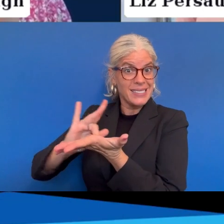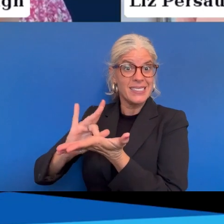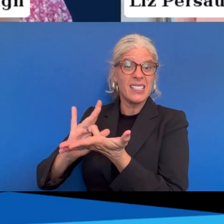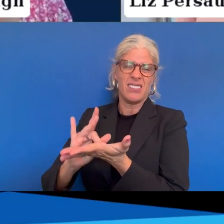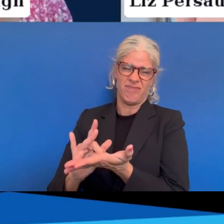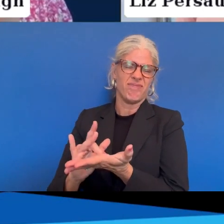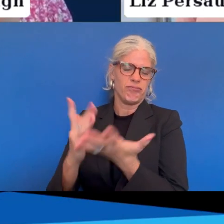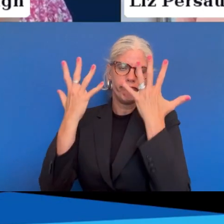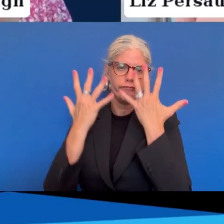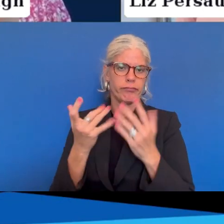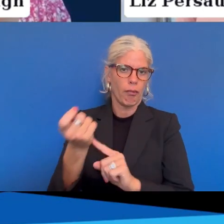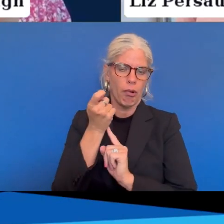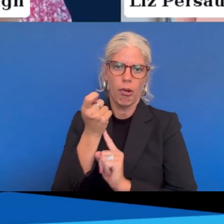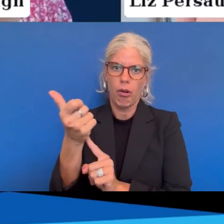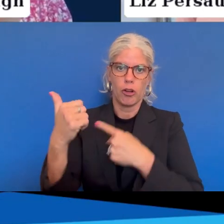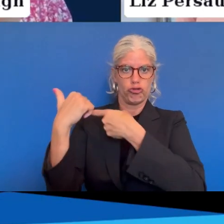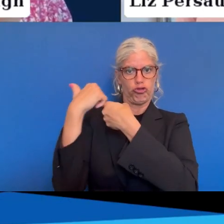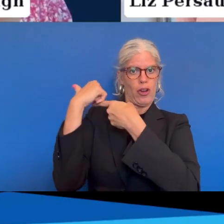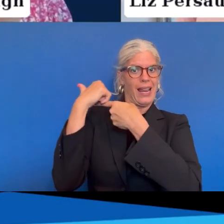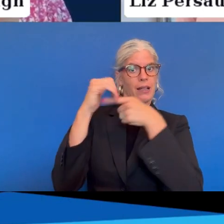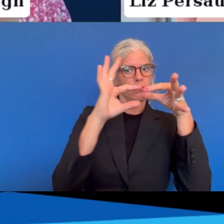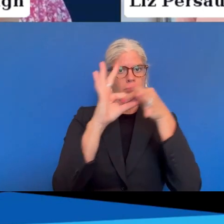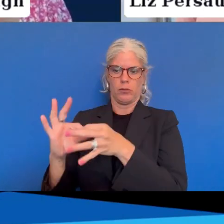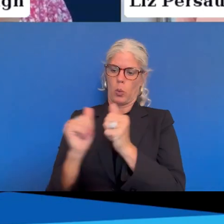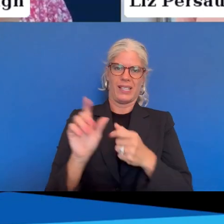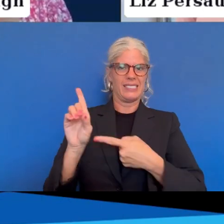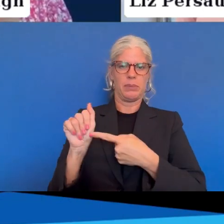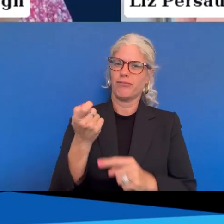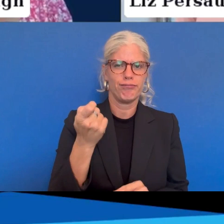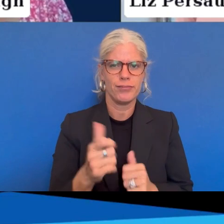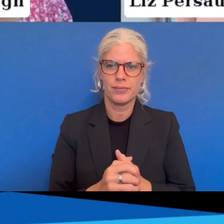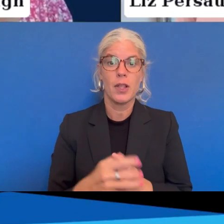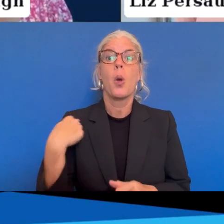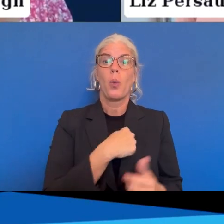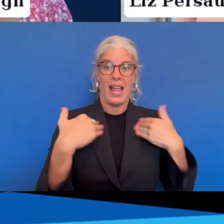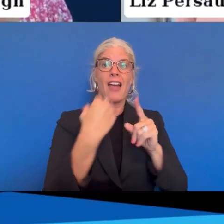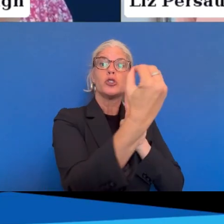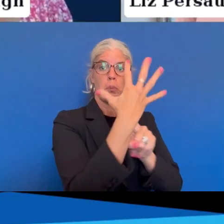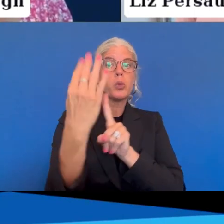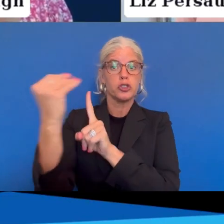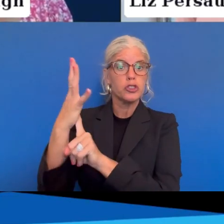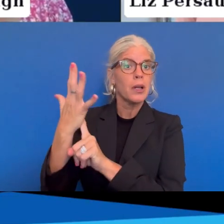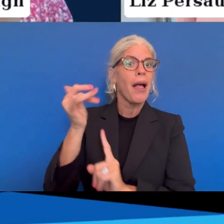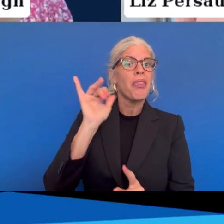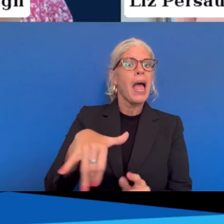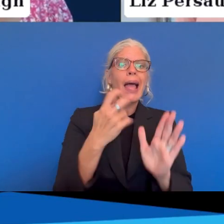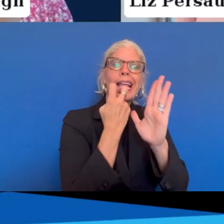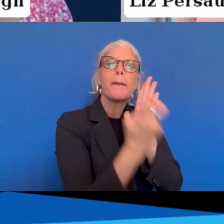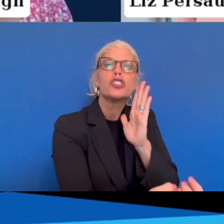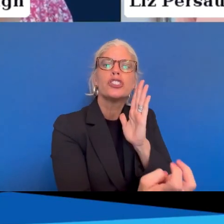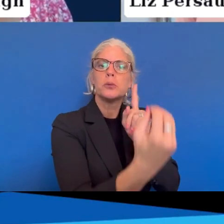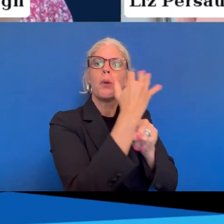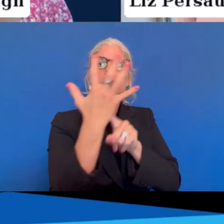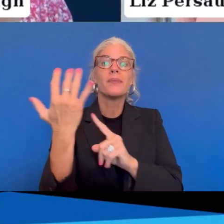into medicine, we have a woefully paucity of training in anything related